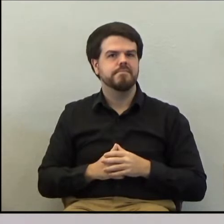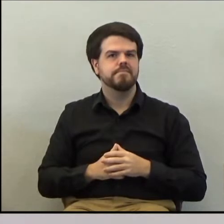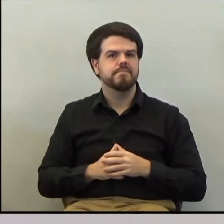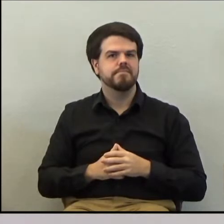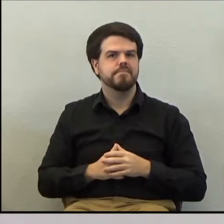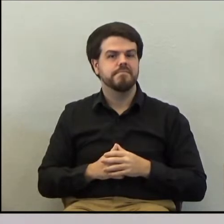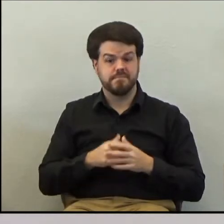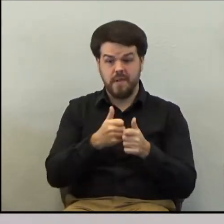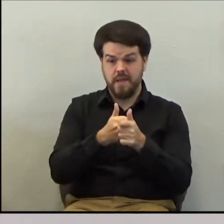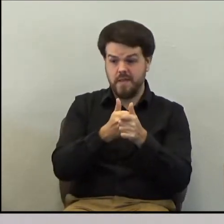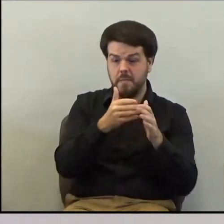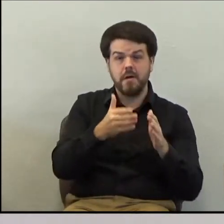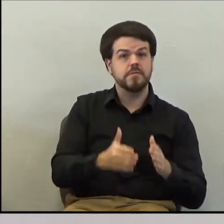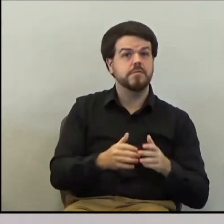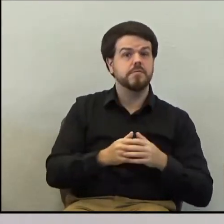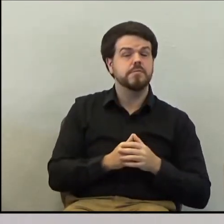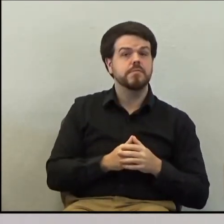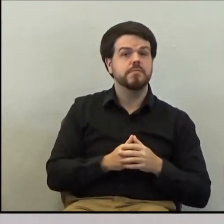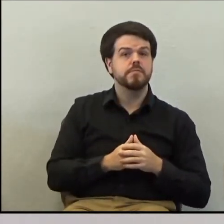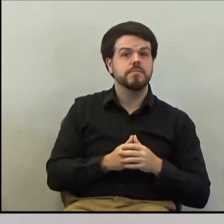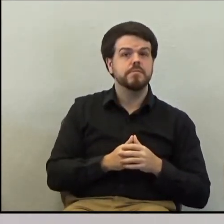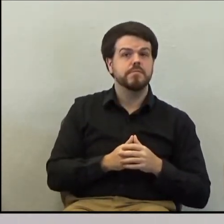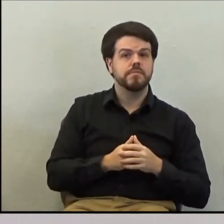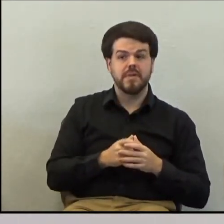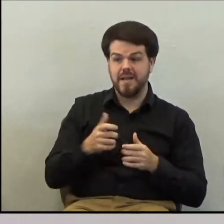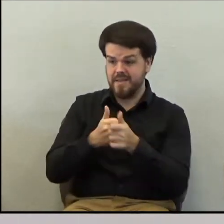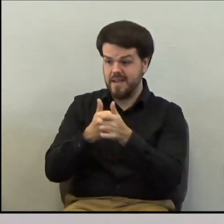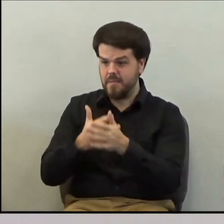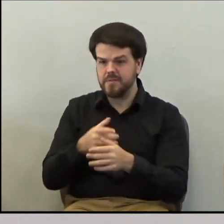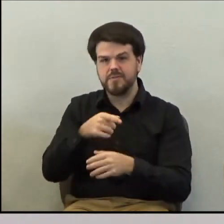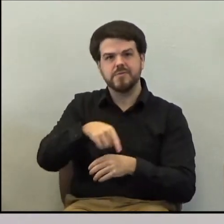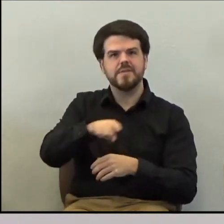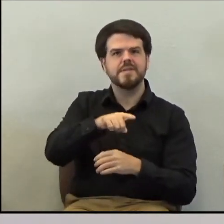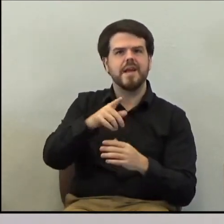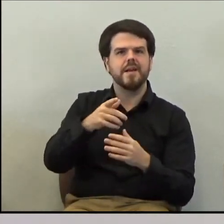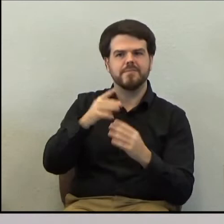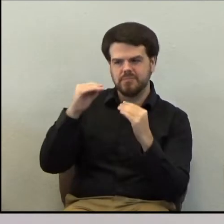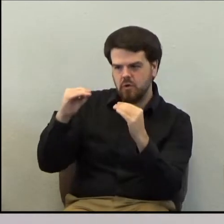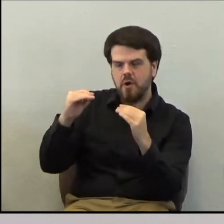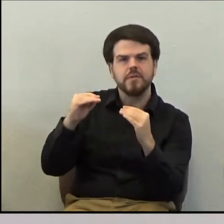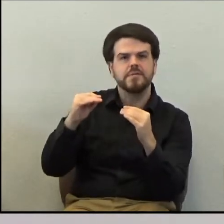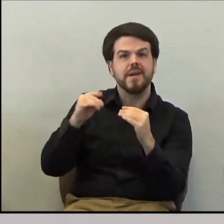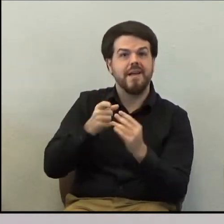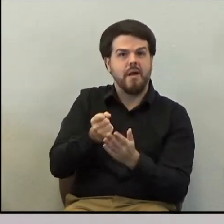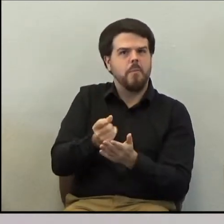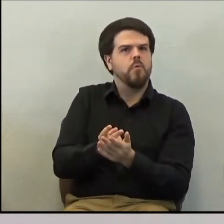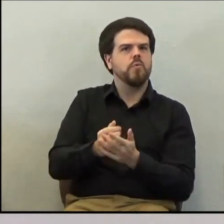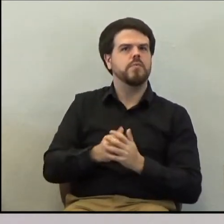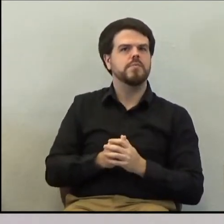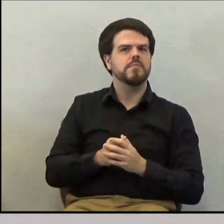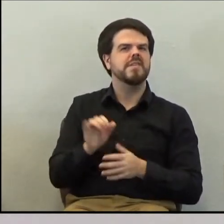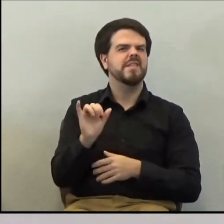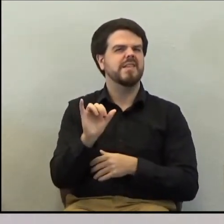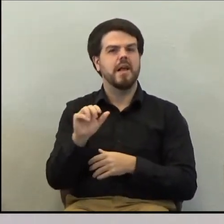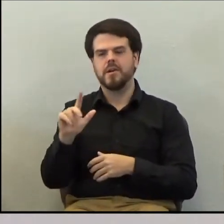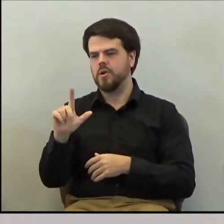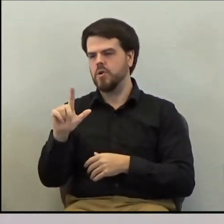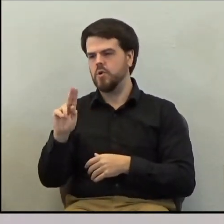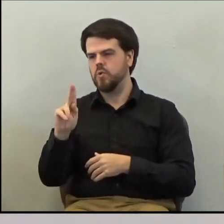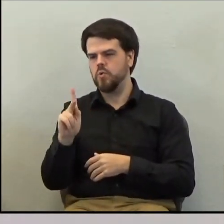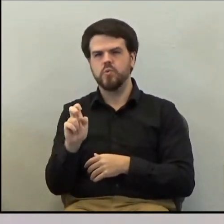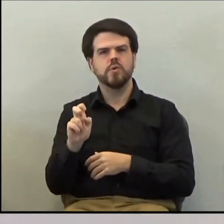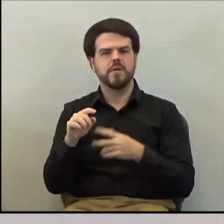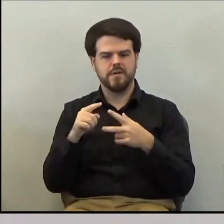The apostles and those that the apostles approved of, like Luke and Mark, who wrote the Gospels of